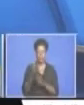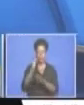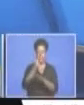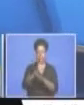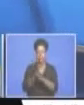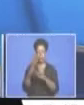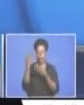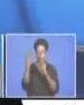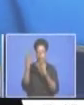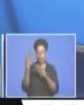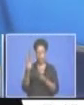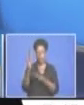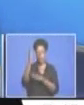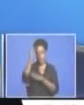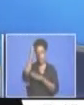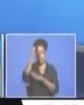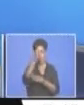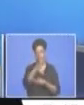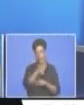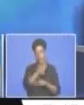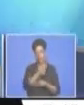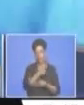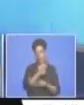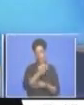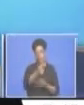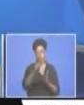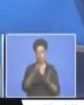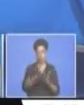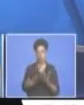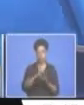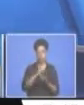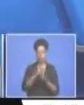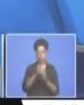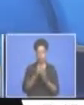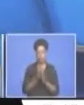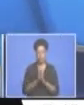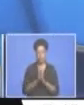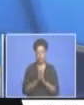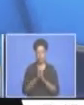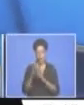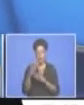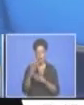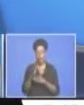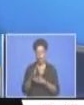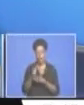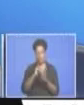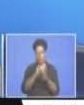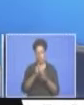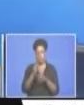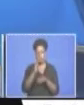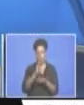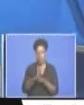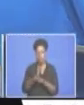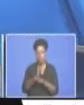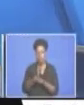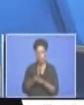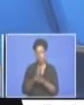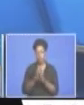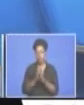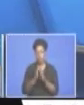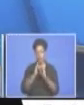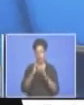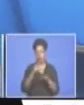Good evening, Bahamas and Bahamas. Y'all knows with your ZNS Total Sports. Well, after a week of heated debate, the country's sports minister finally answering to